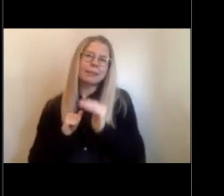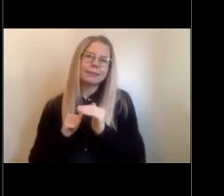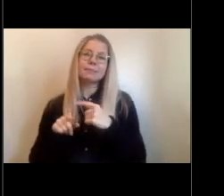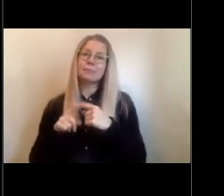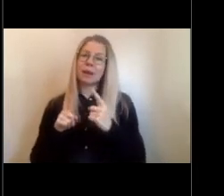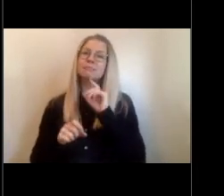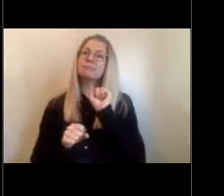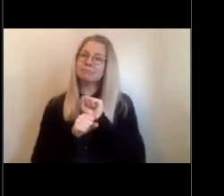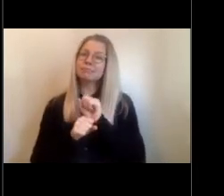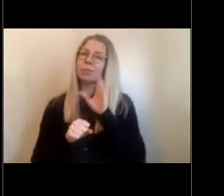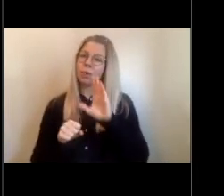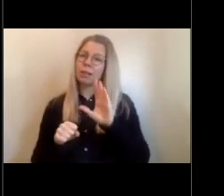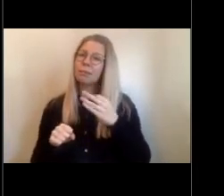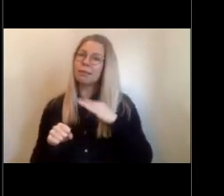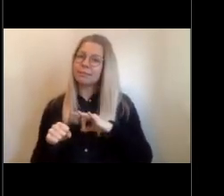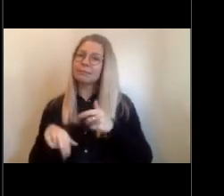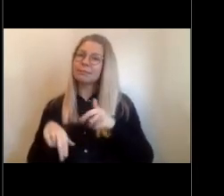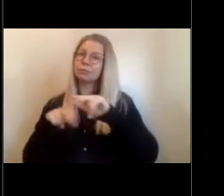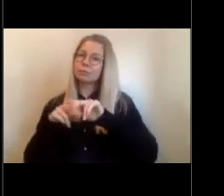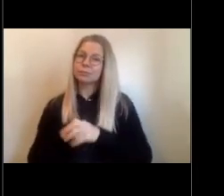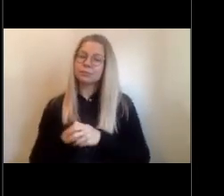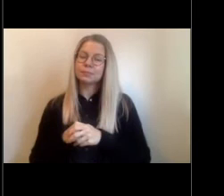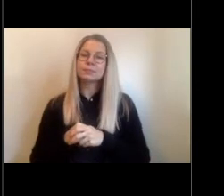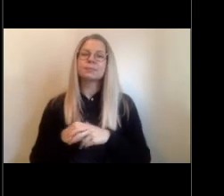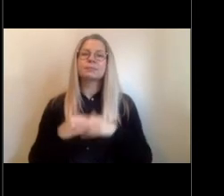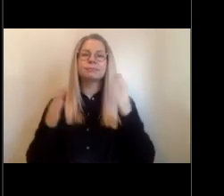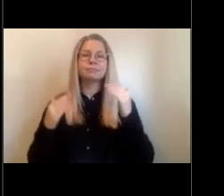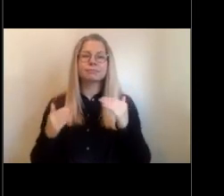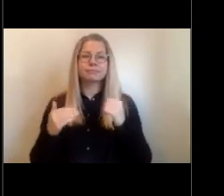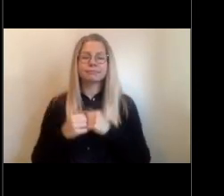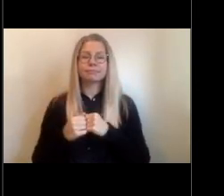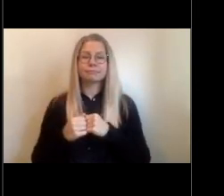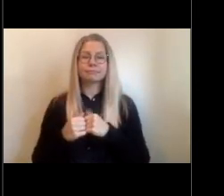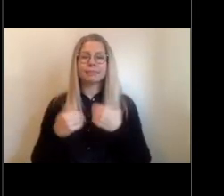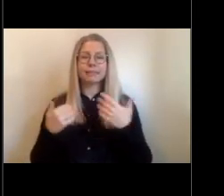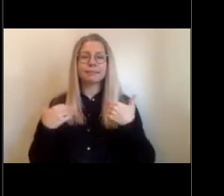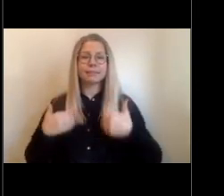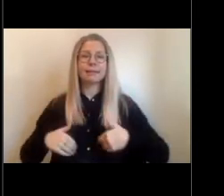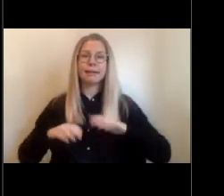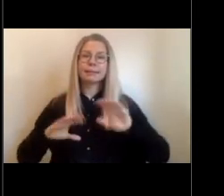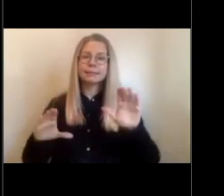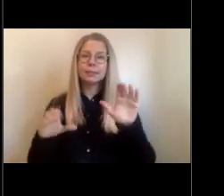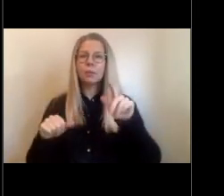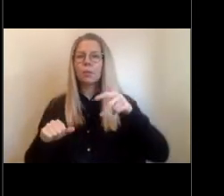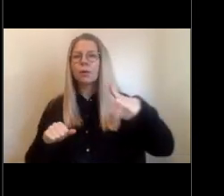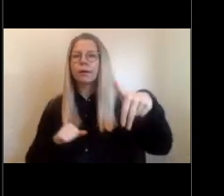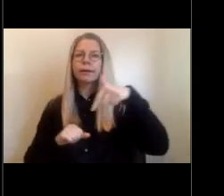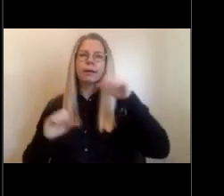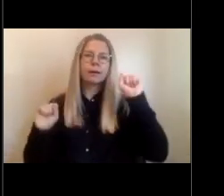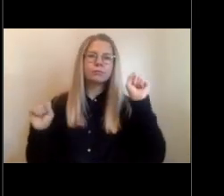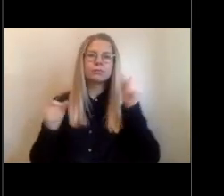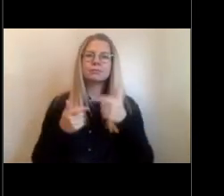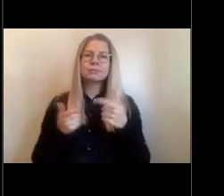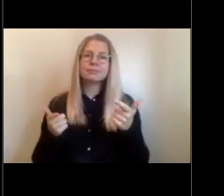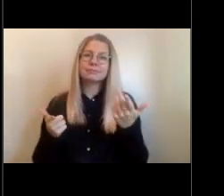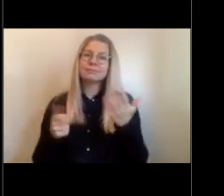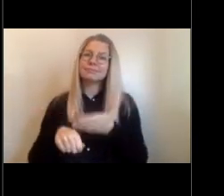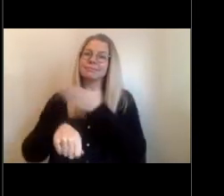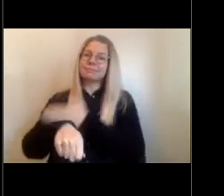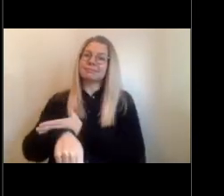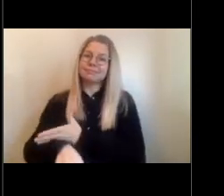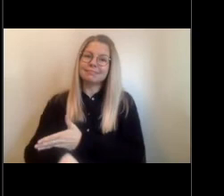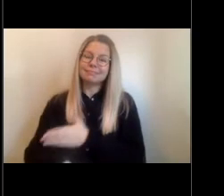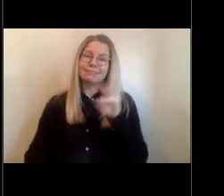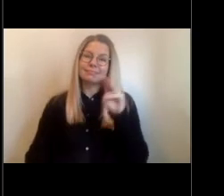What else does it do? Well, it improves mood. And this is borne out pretty well, again, in the science. You know, we have a Cochrane review. These are kind of